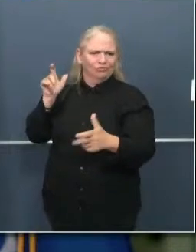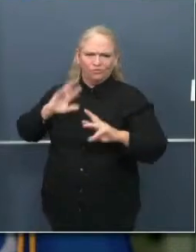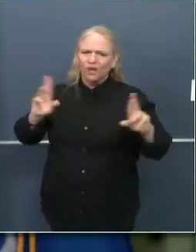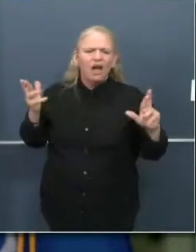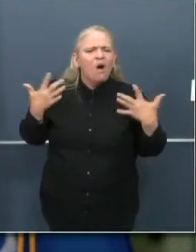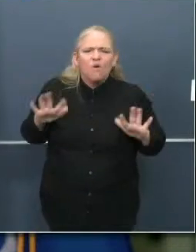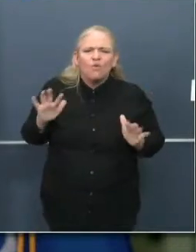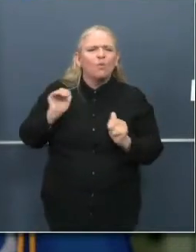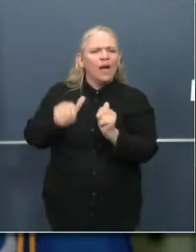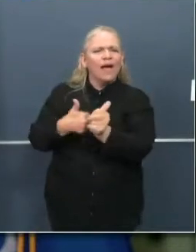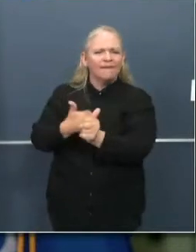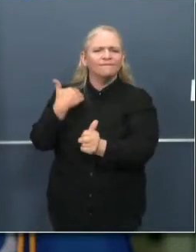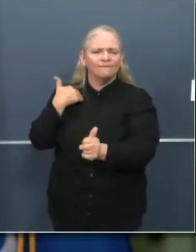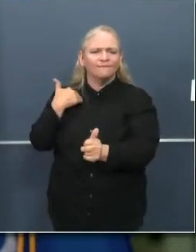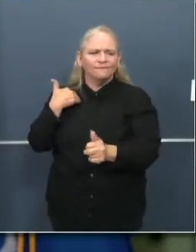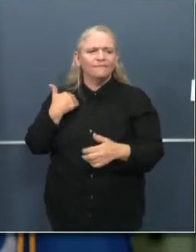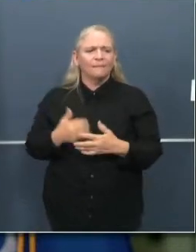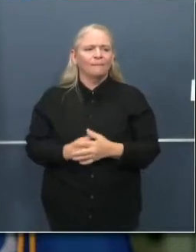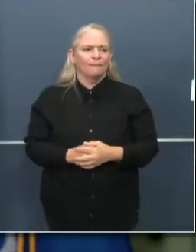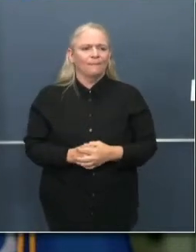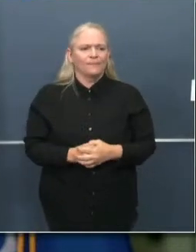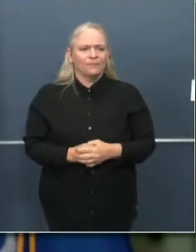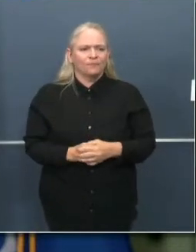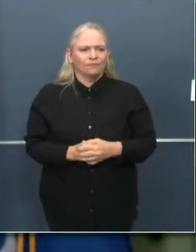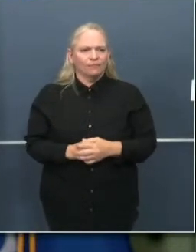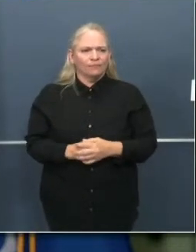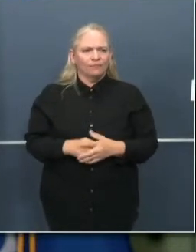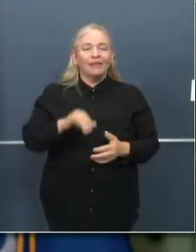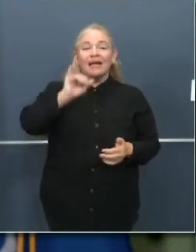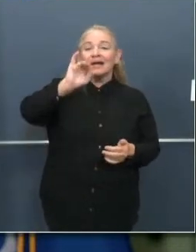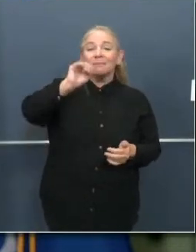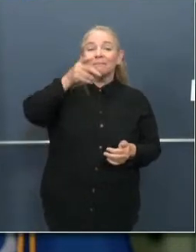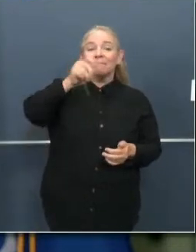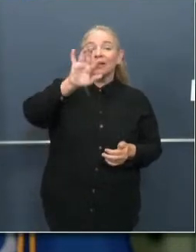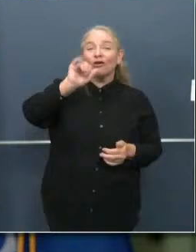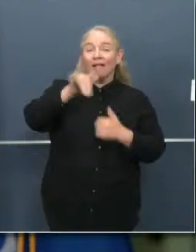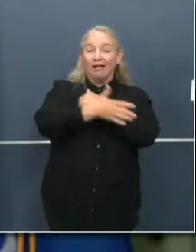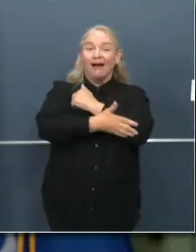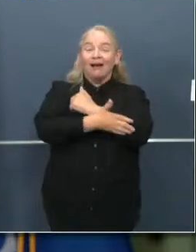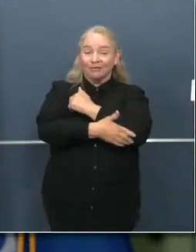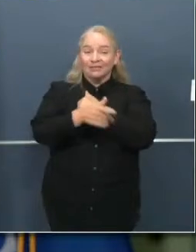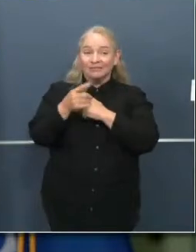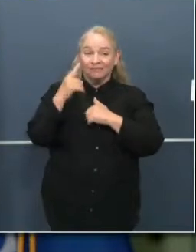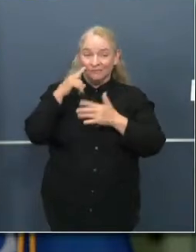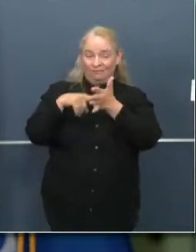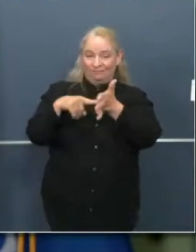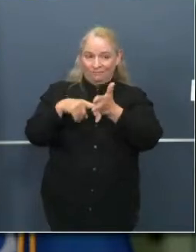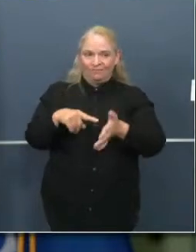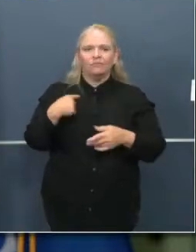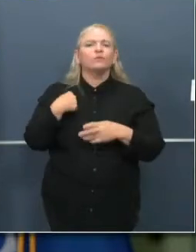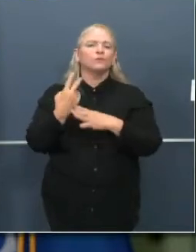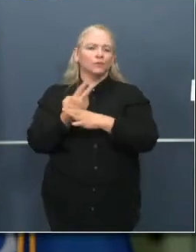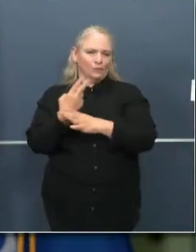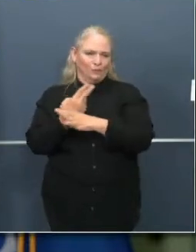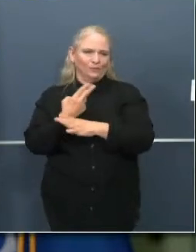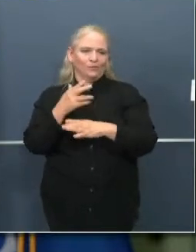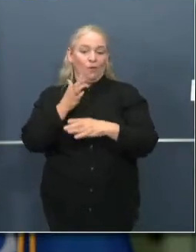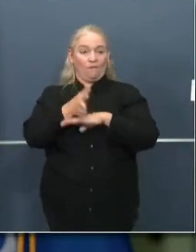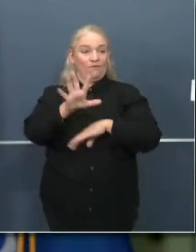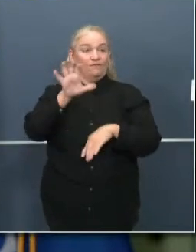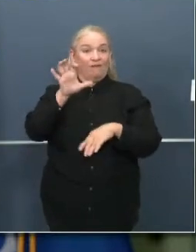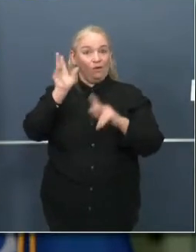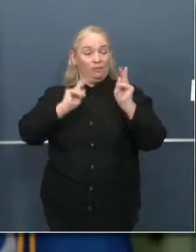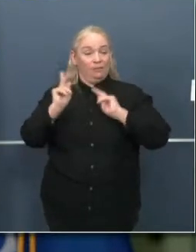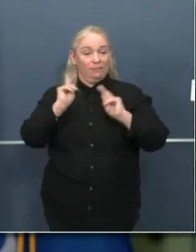we've been utilizing. Over 500 people have been moved, decompressed out of that hospital system into surrounding county systems. Once those